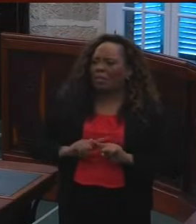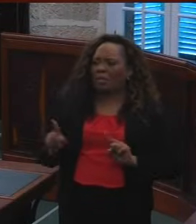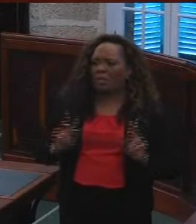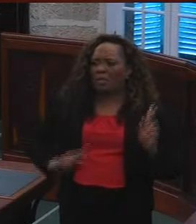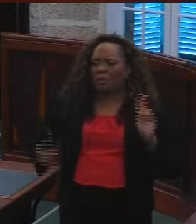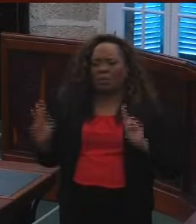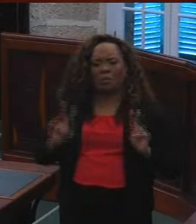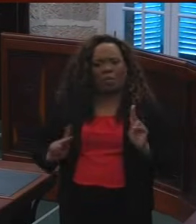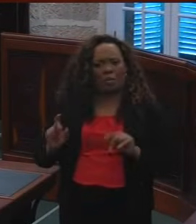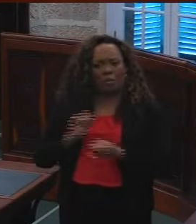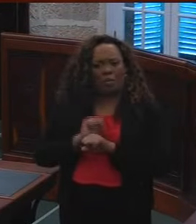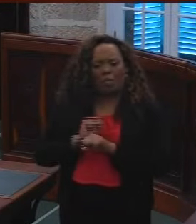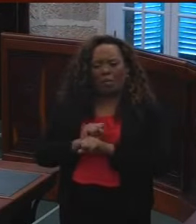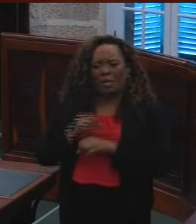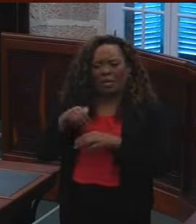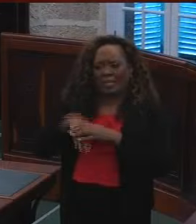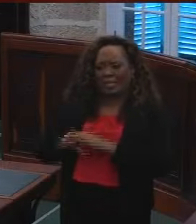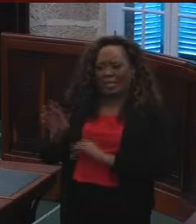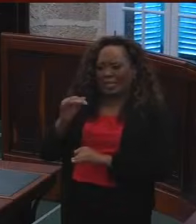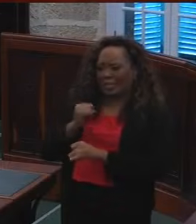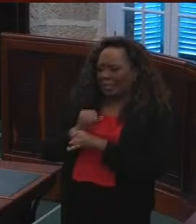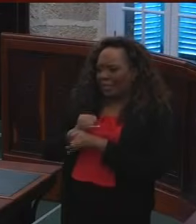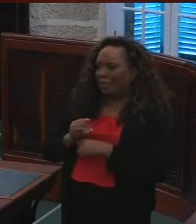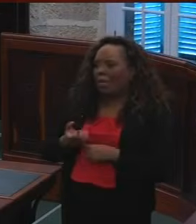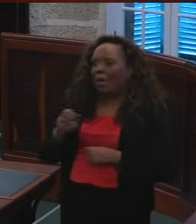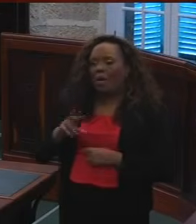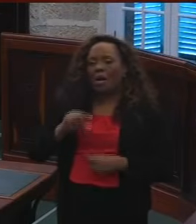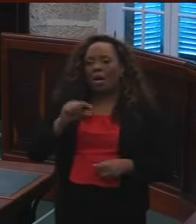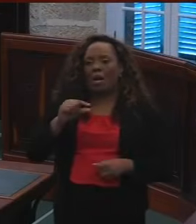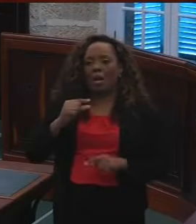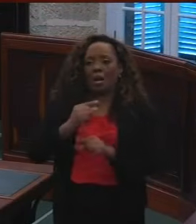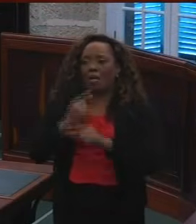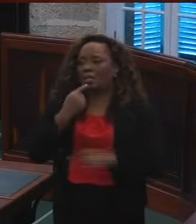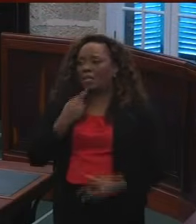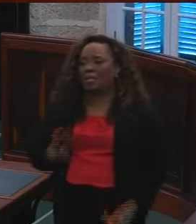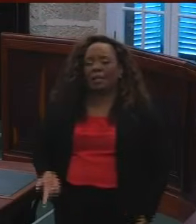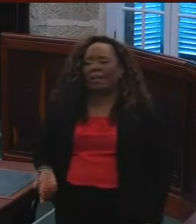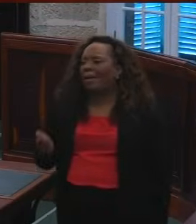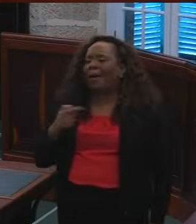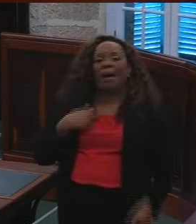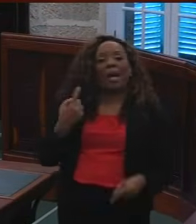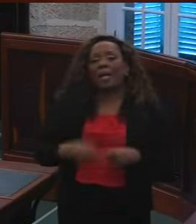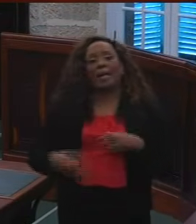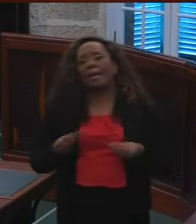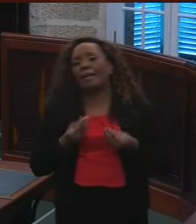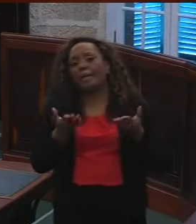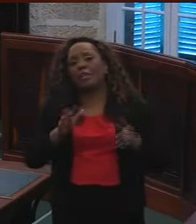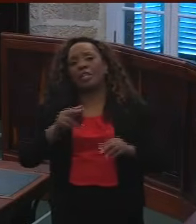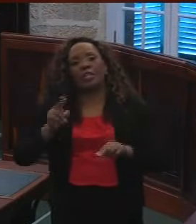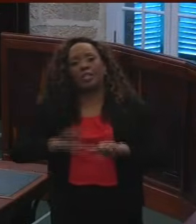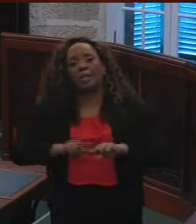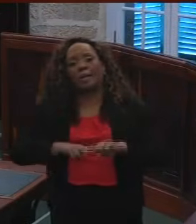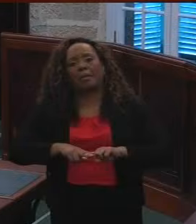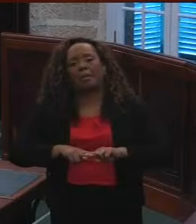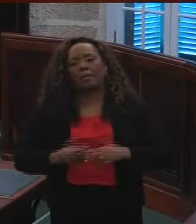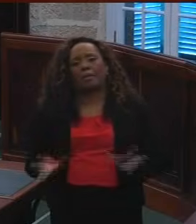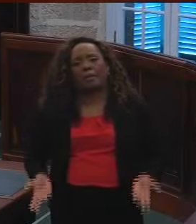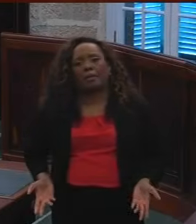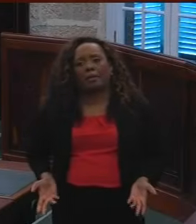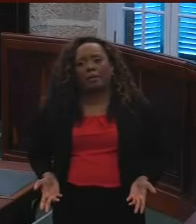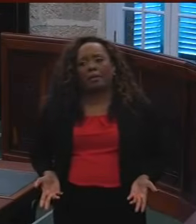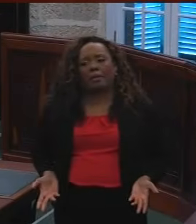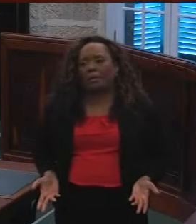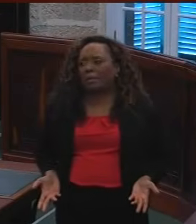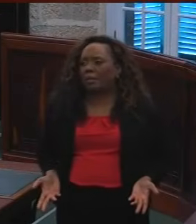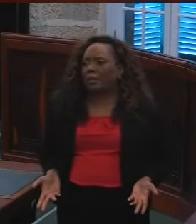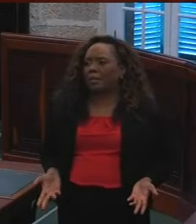work in these institutions. Or a security guard who says, I cannot give you a chair. So there's simple things. We keep talking. I heard